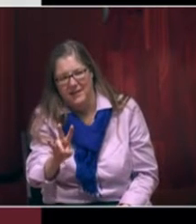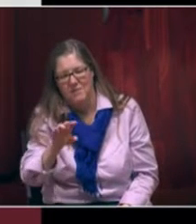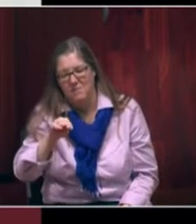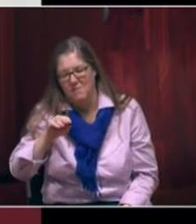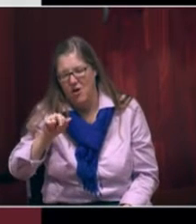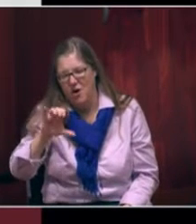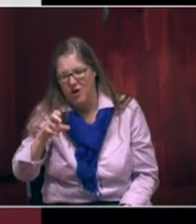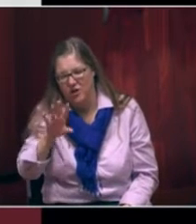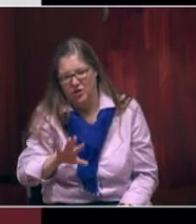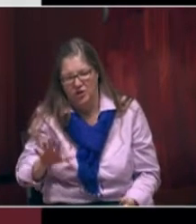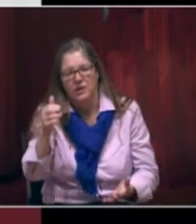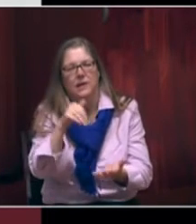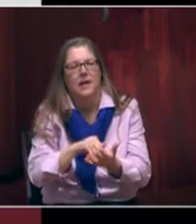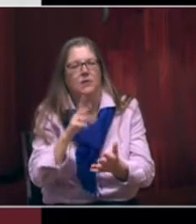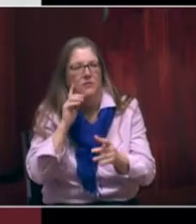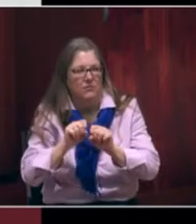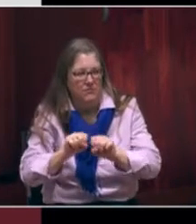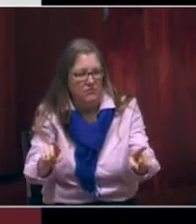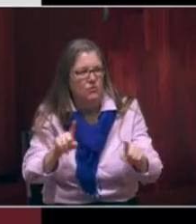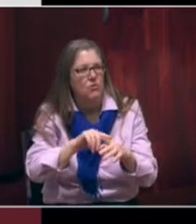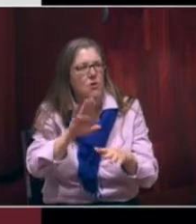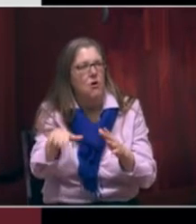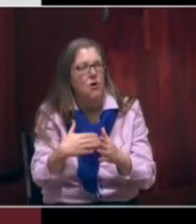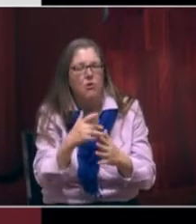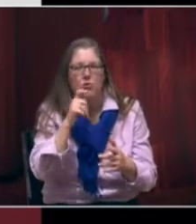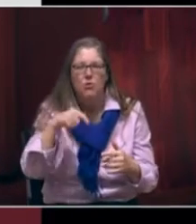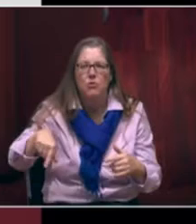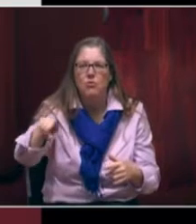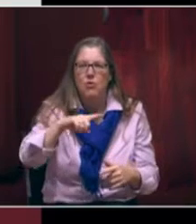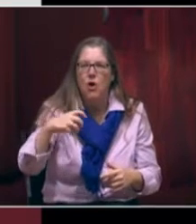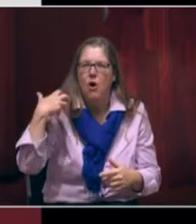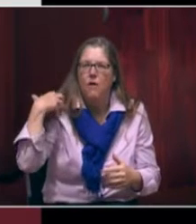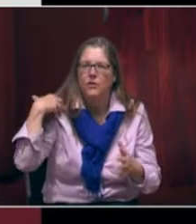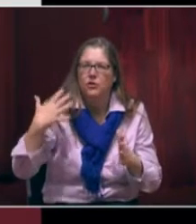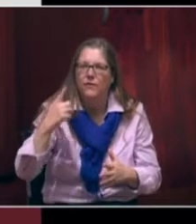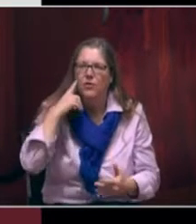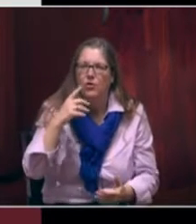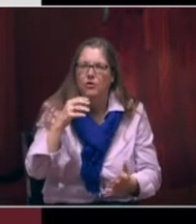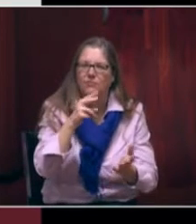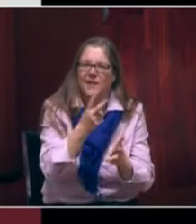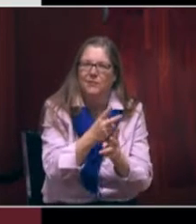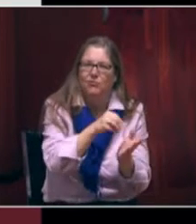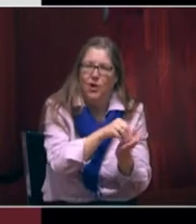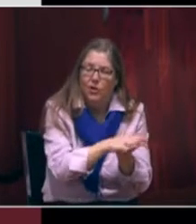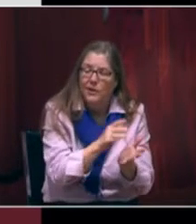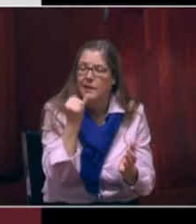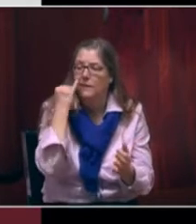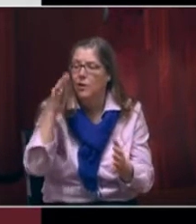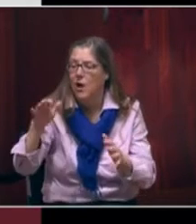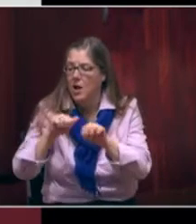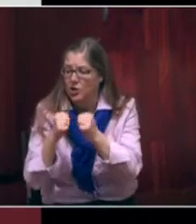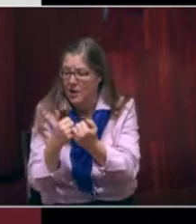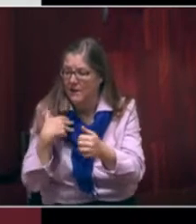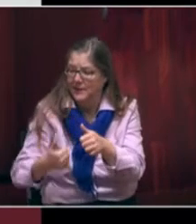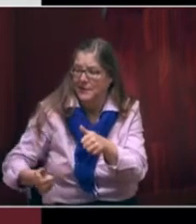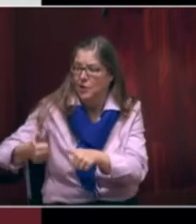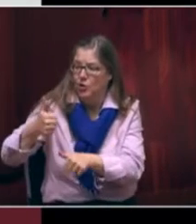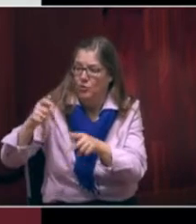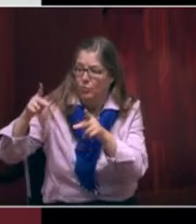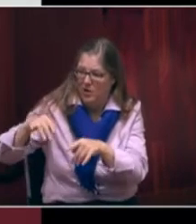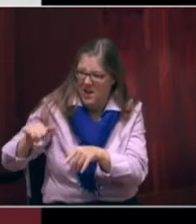to all of the records officers, and if your agency has a senior agency official, then